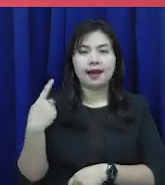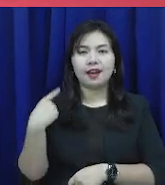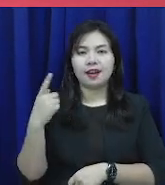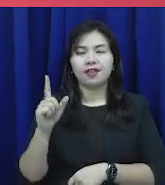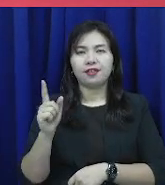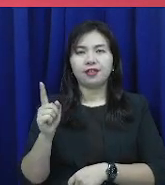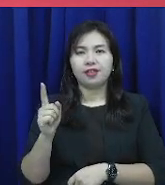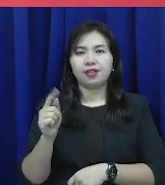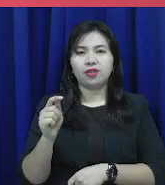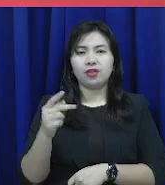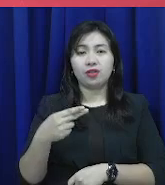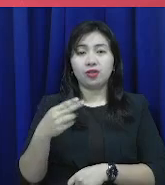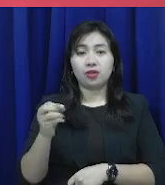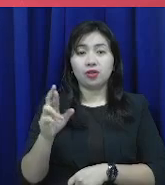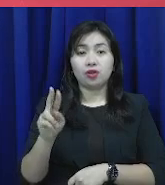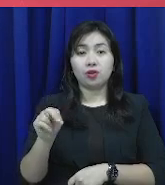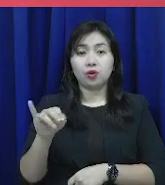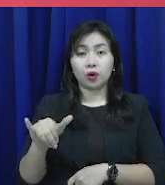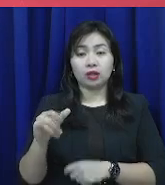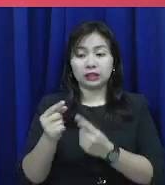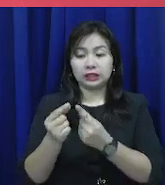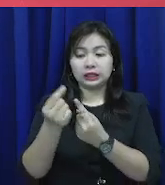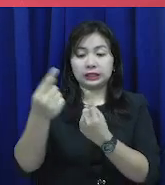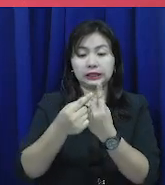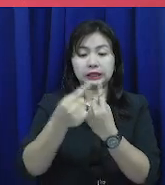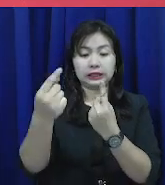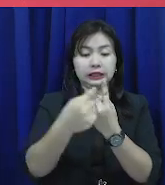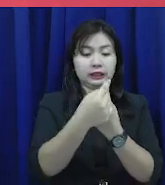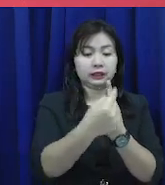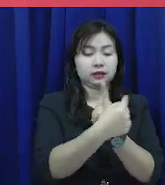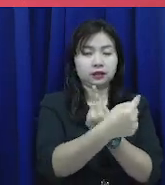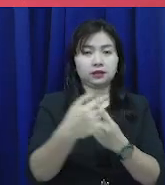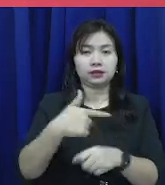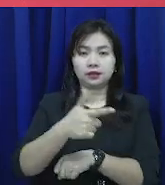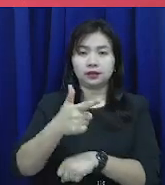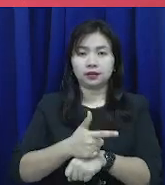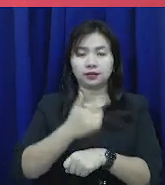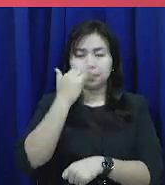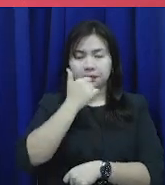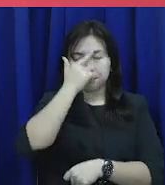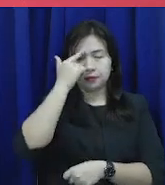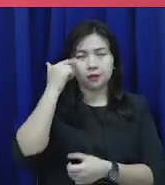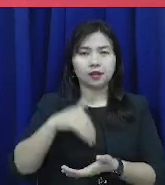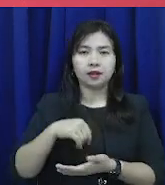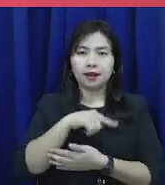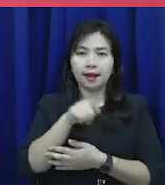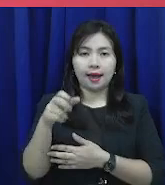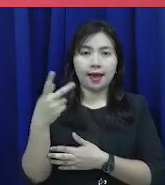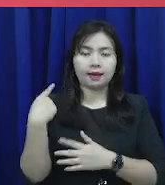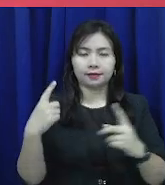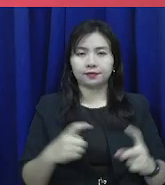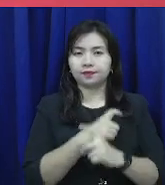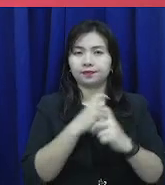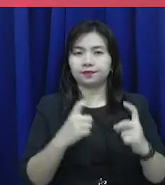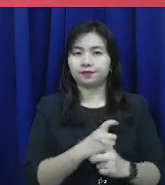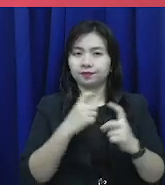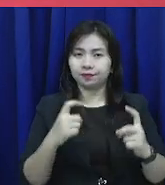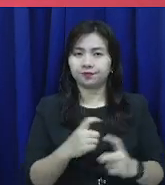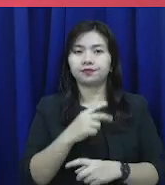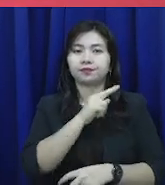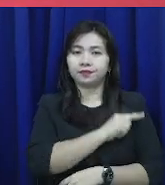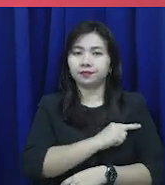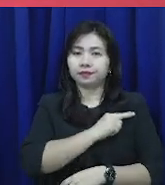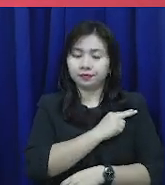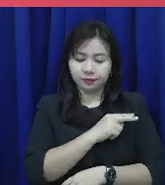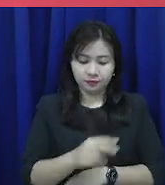see So Alam niyo po mga kapatid we cannot deny the truth because we still have the sinful nature in Us even though mga kapatid i Been